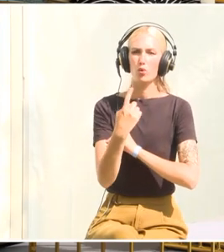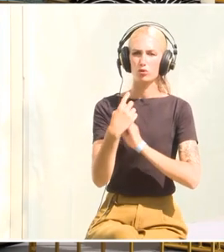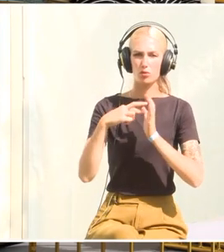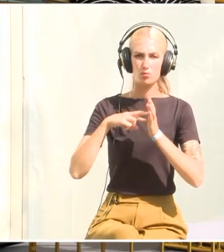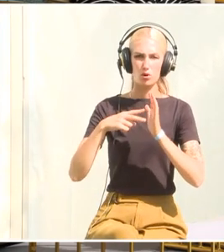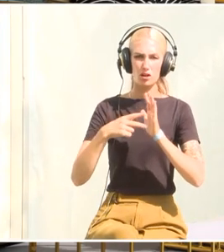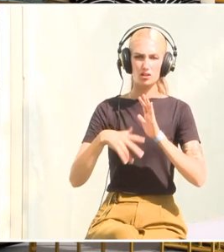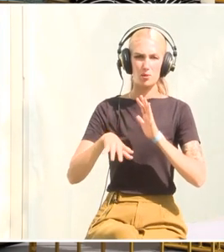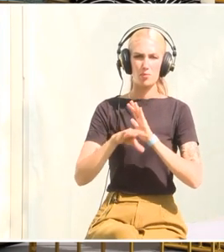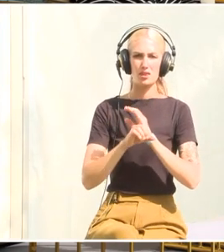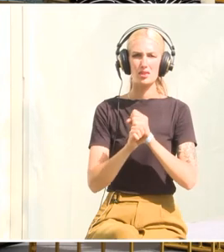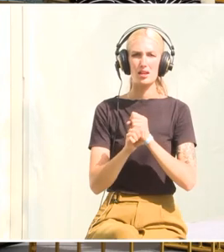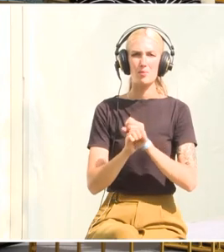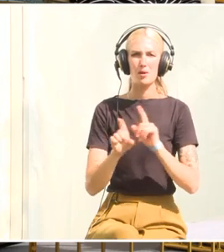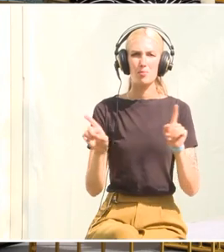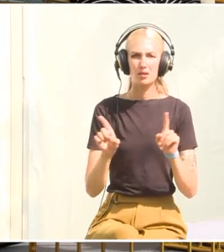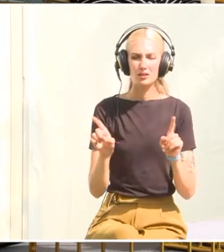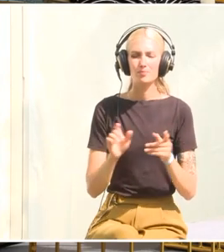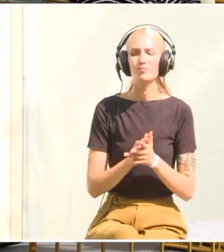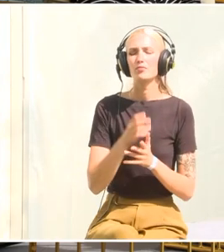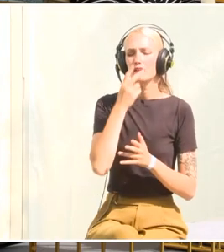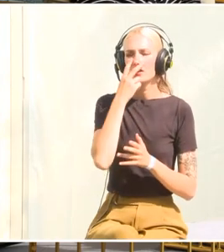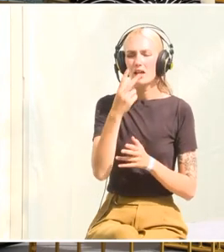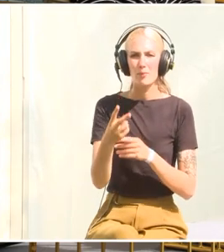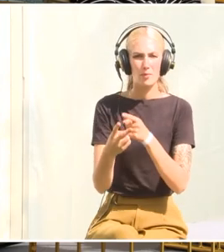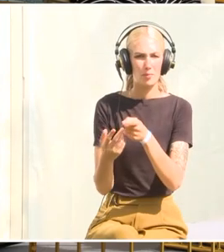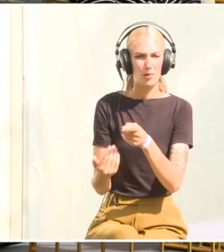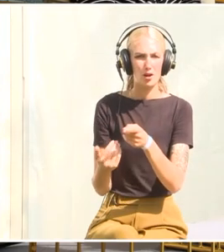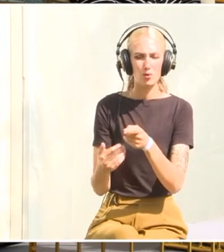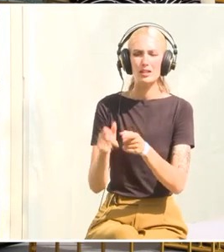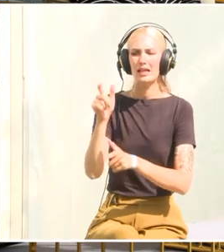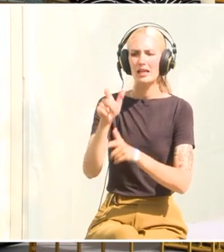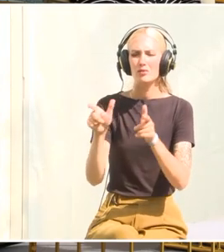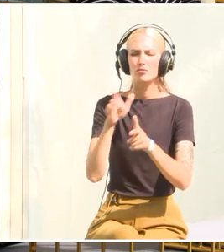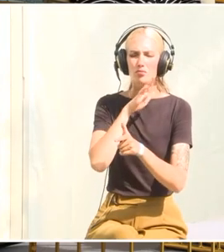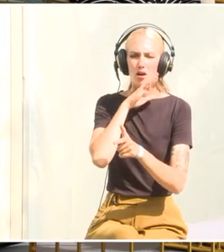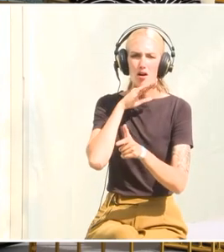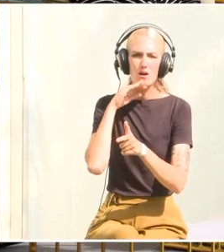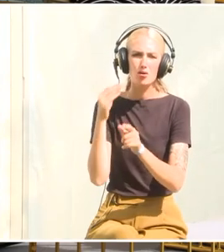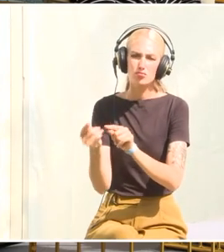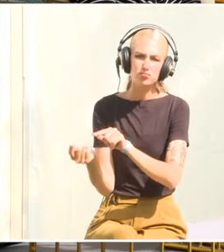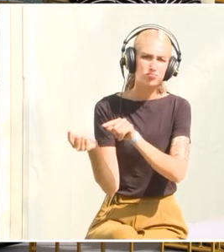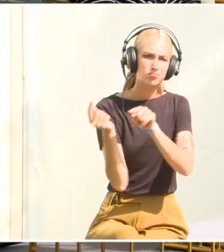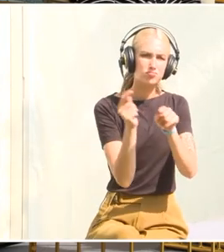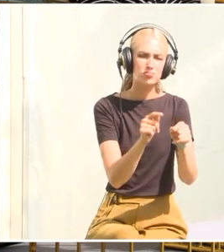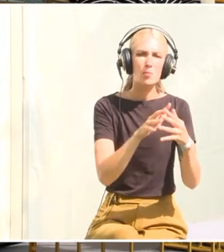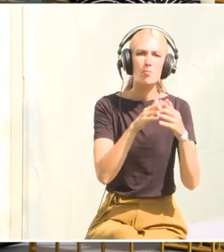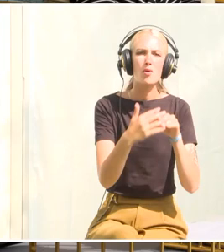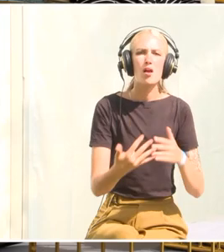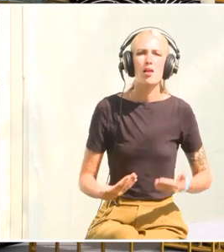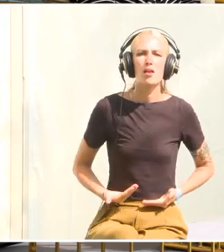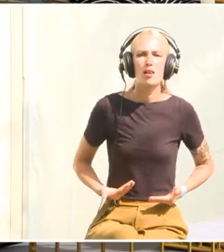are doing, we see that more and more people are going right now to live in the countryside because they find much better